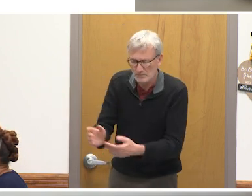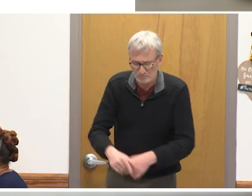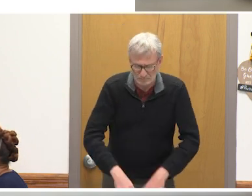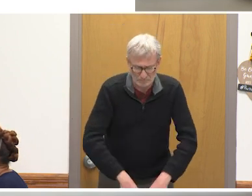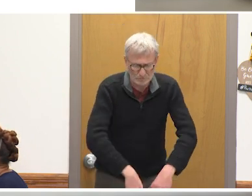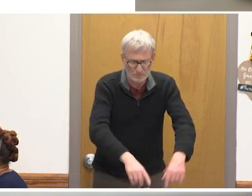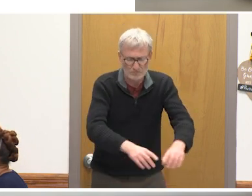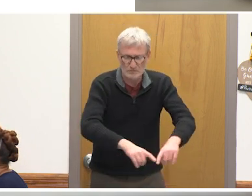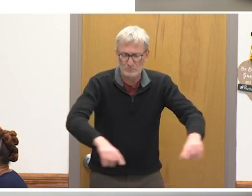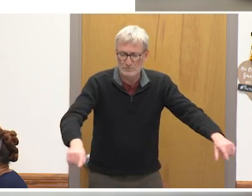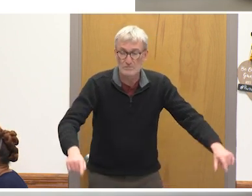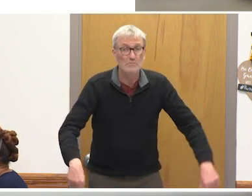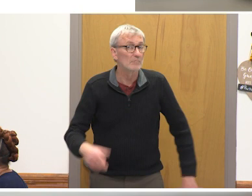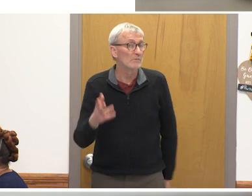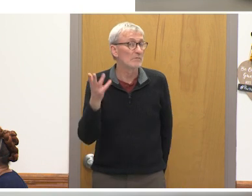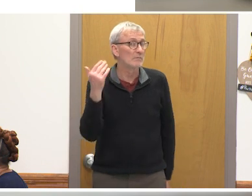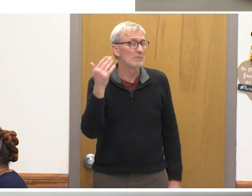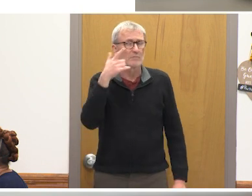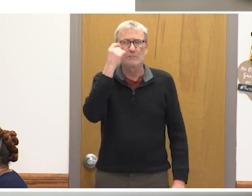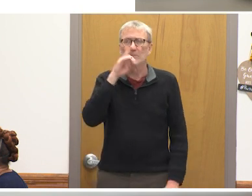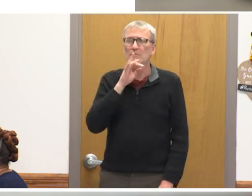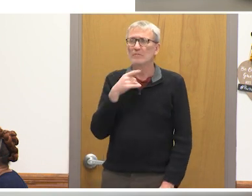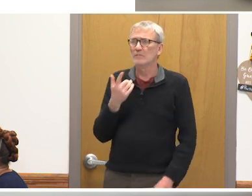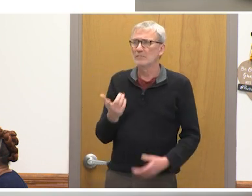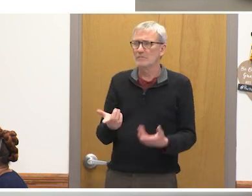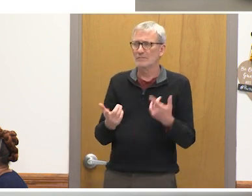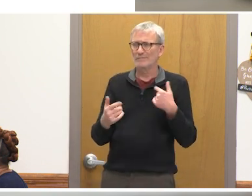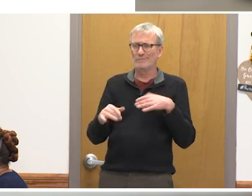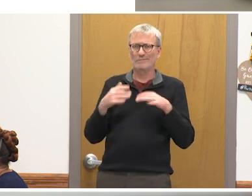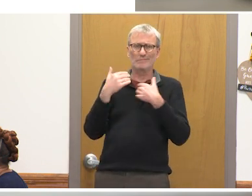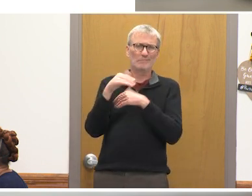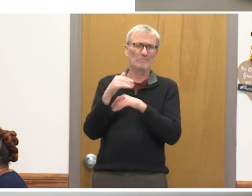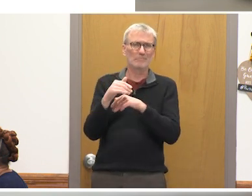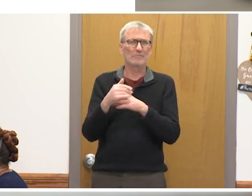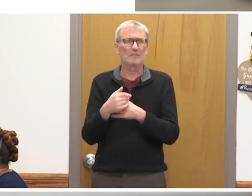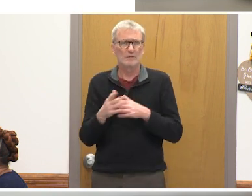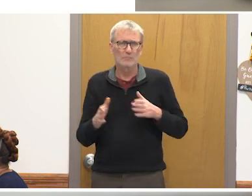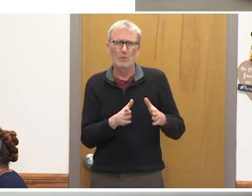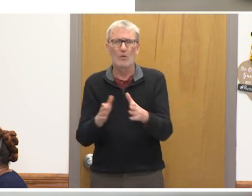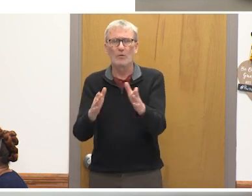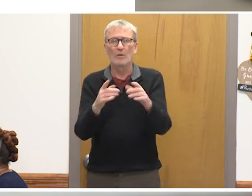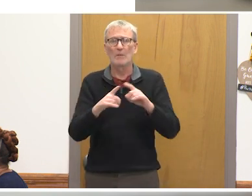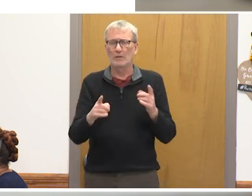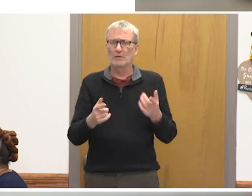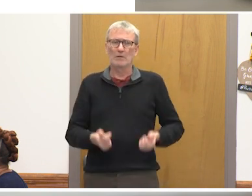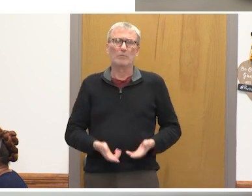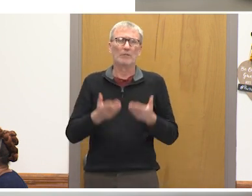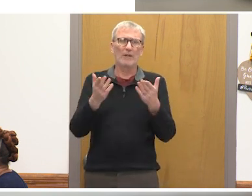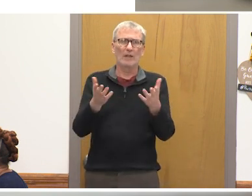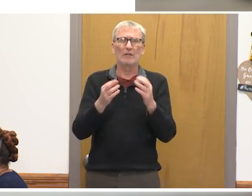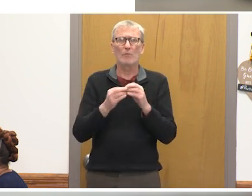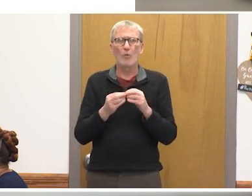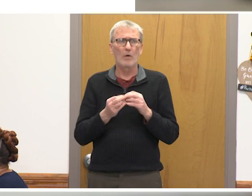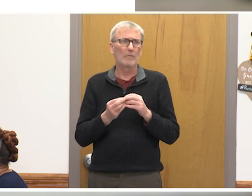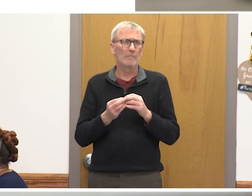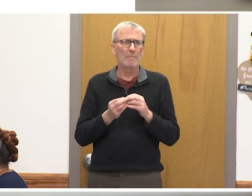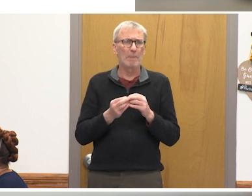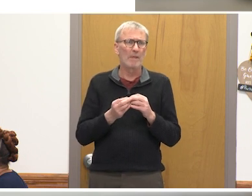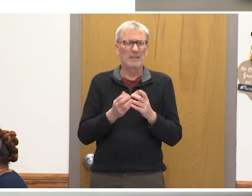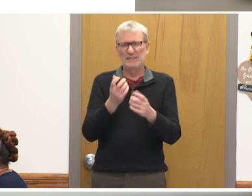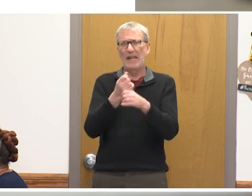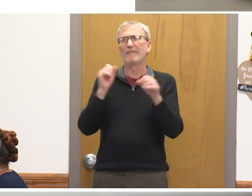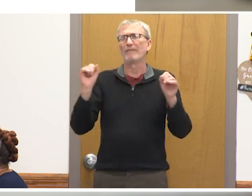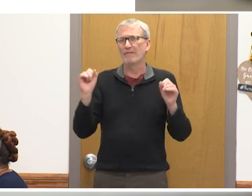That was due to roadway width limitations, but it also does provide some additional